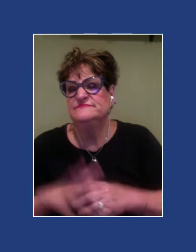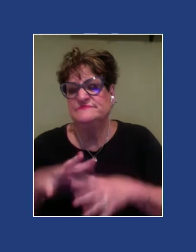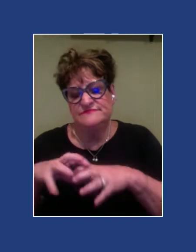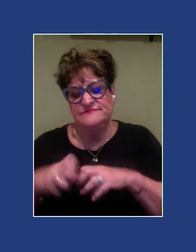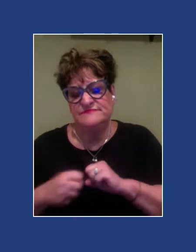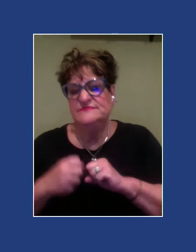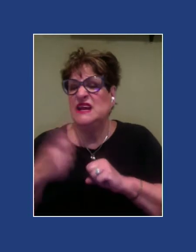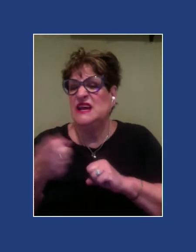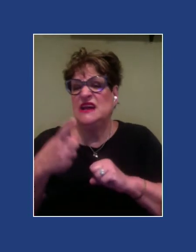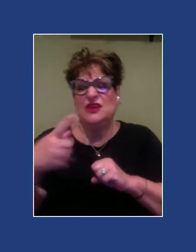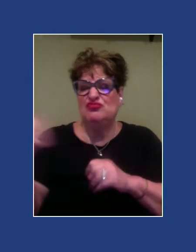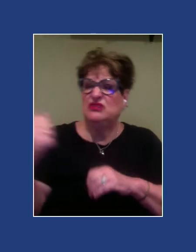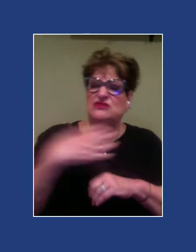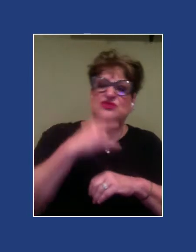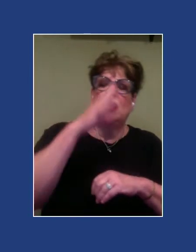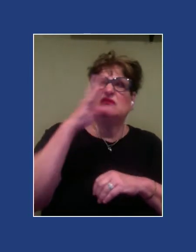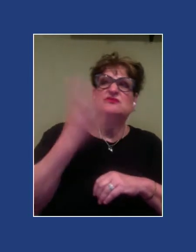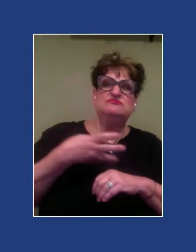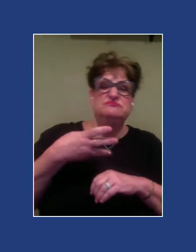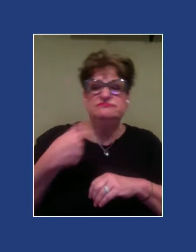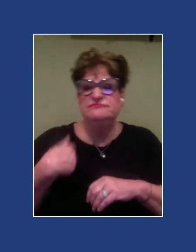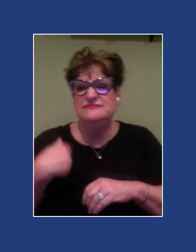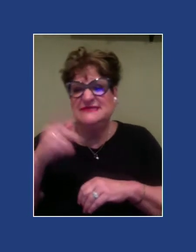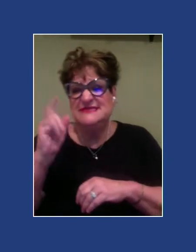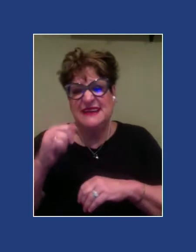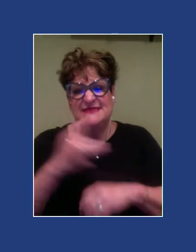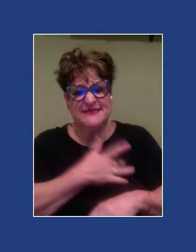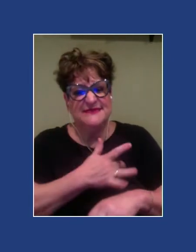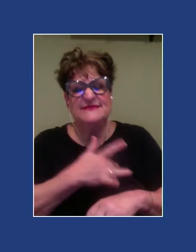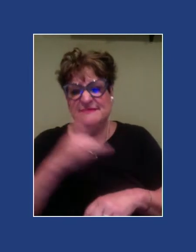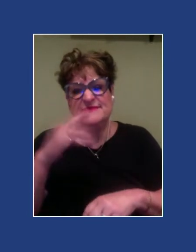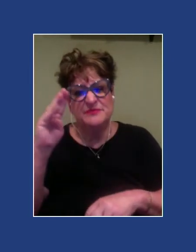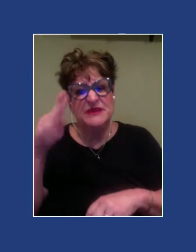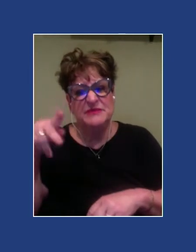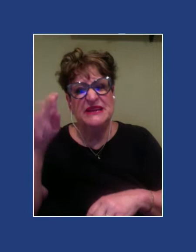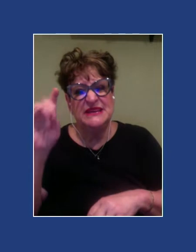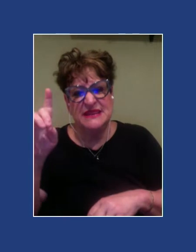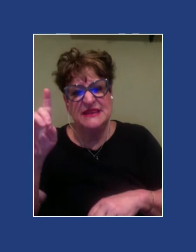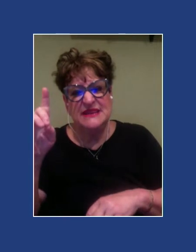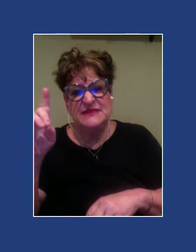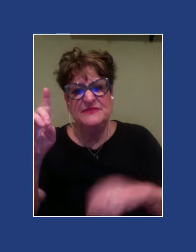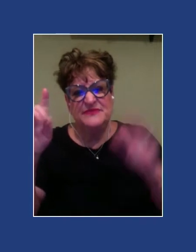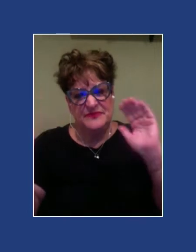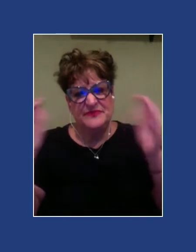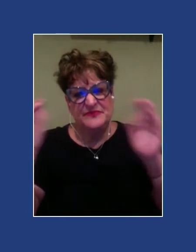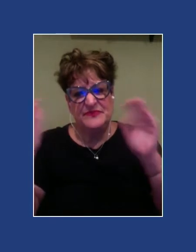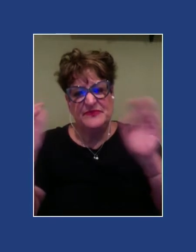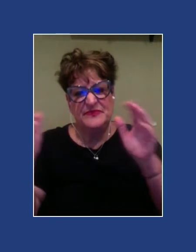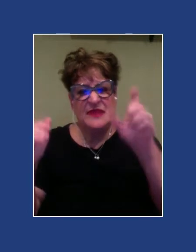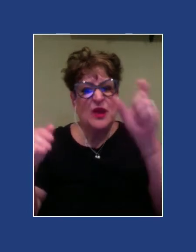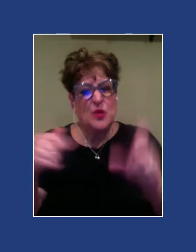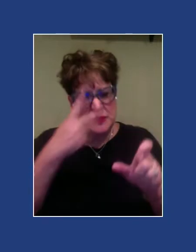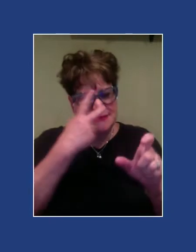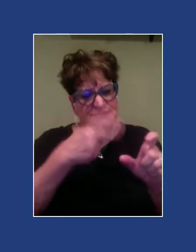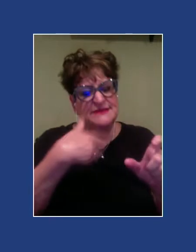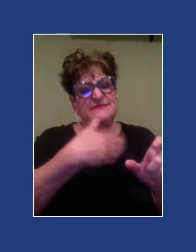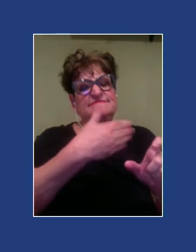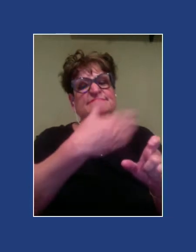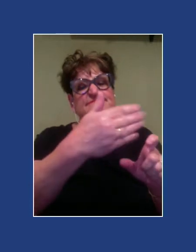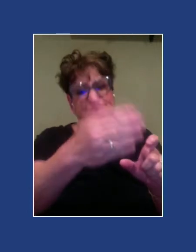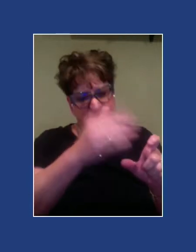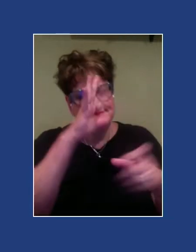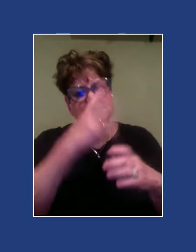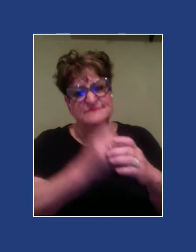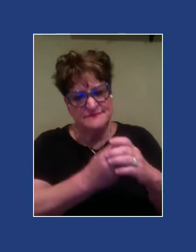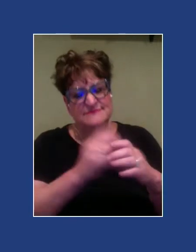Rejection sensitivity is a characteristic of borderline personality disorder. It's also something we see often among transgender and gender diverse